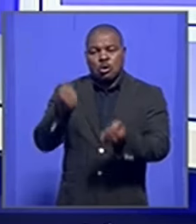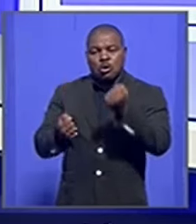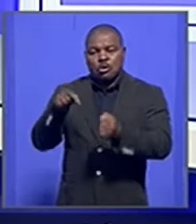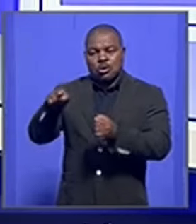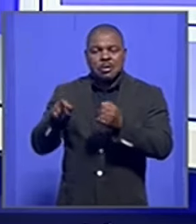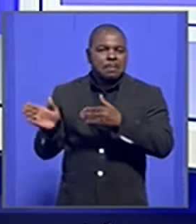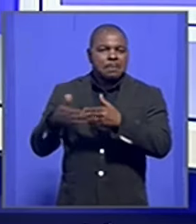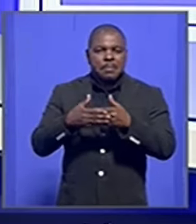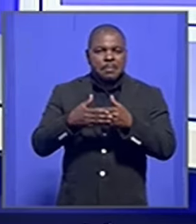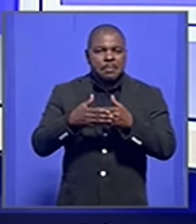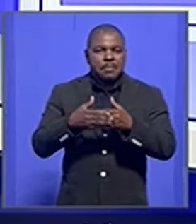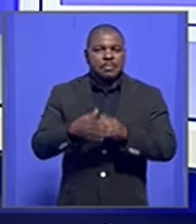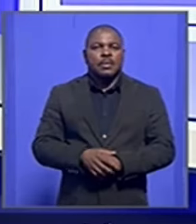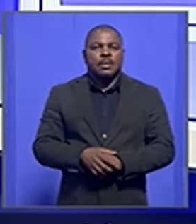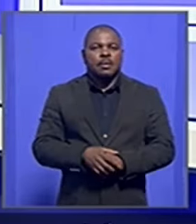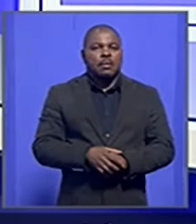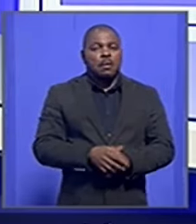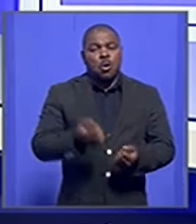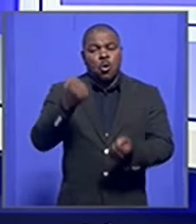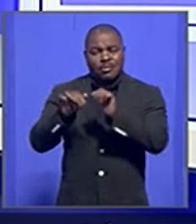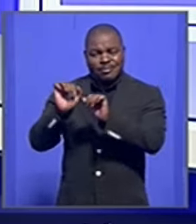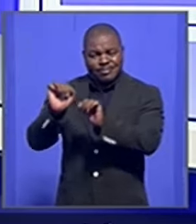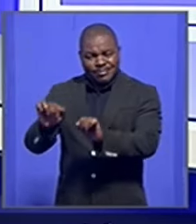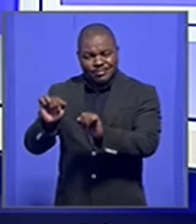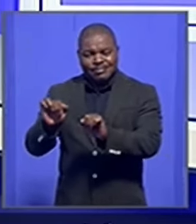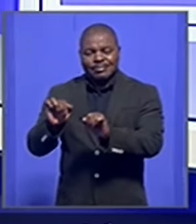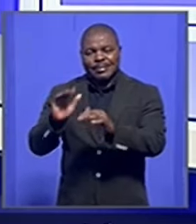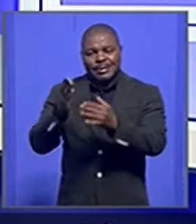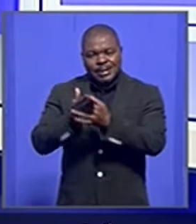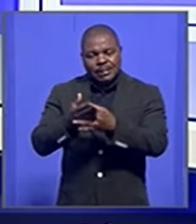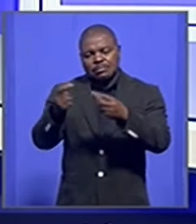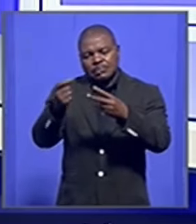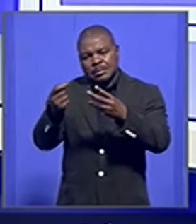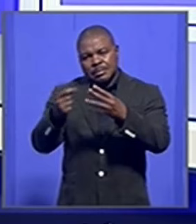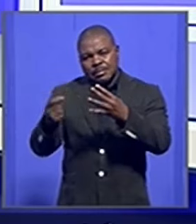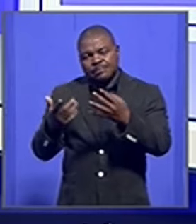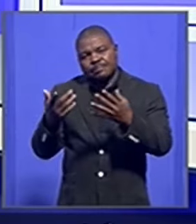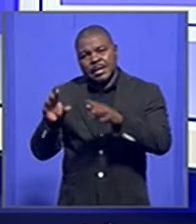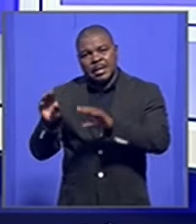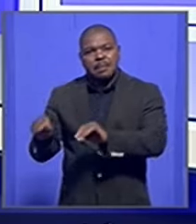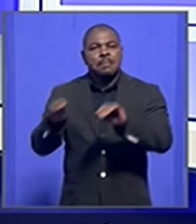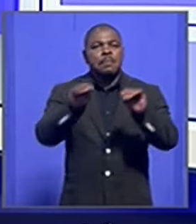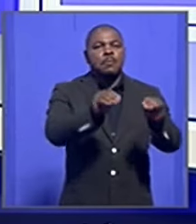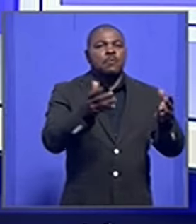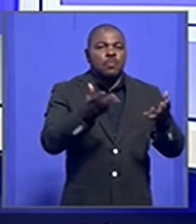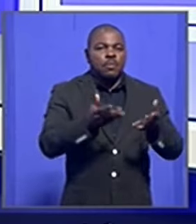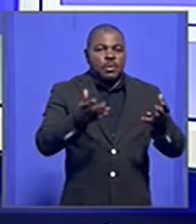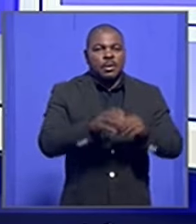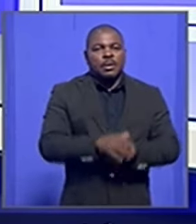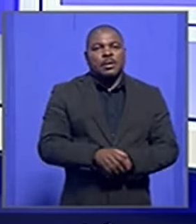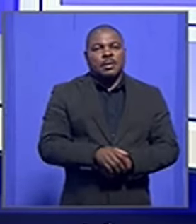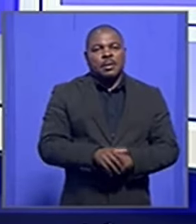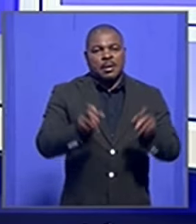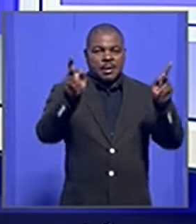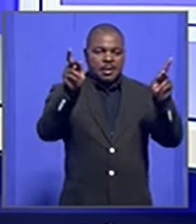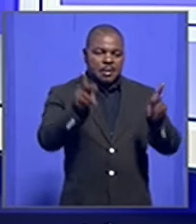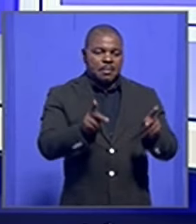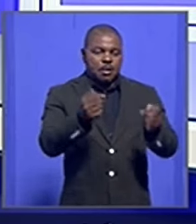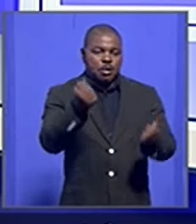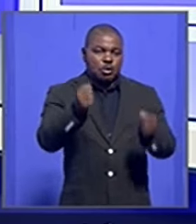e tswetswe. Dikgetse tseo di neng di tshwanetse go rediwa kwa kgotlatshekelo eo di fetiseditswe kwa kgotlatshekelong